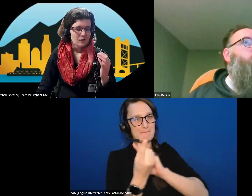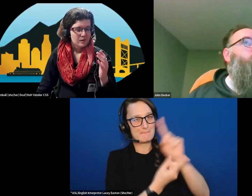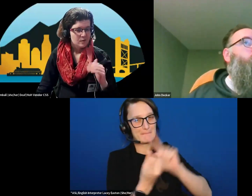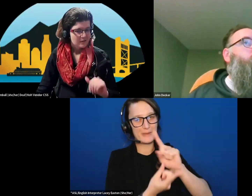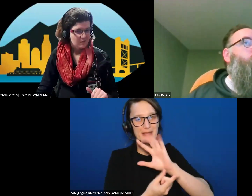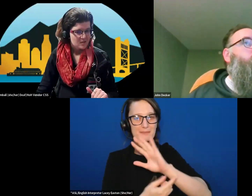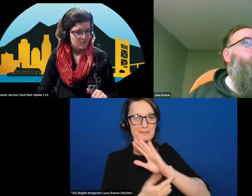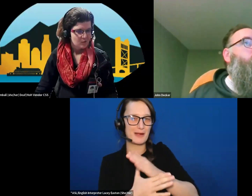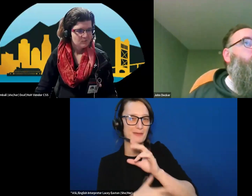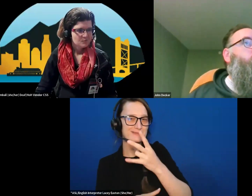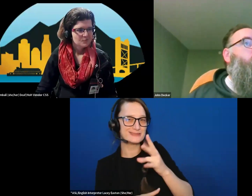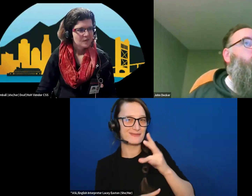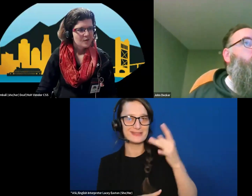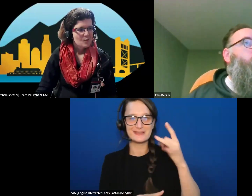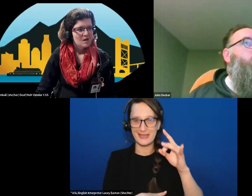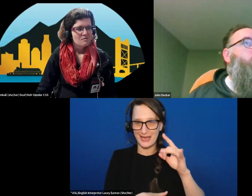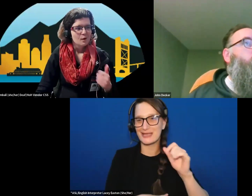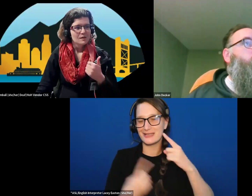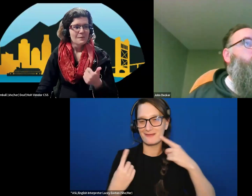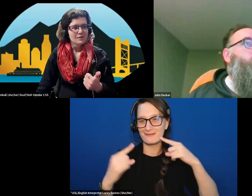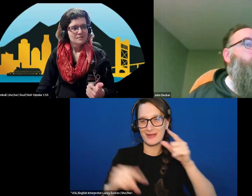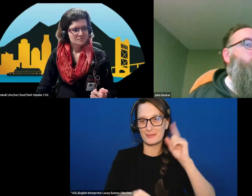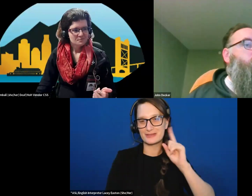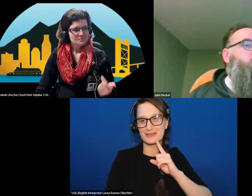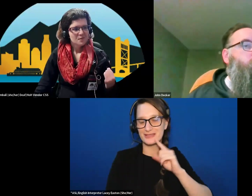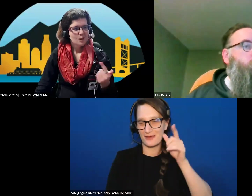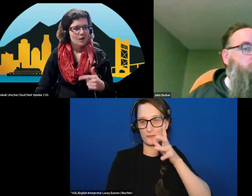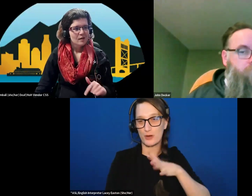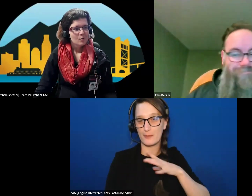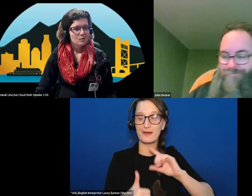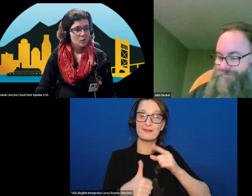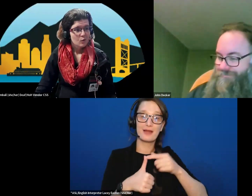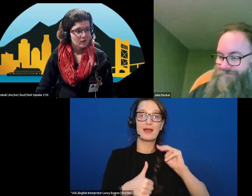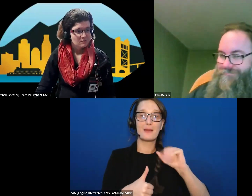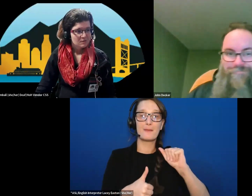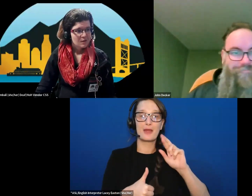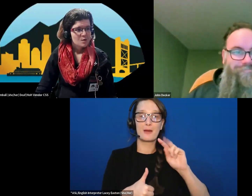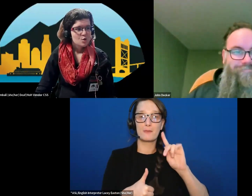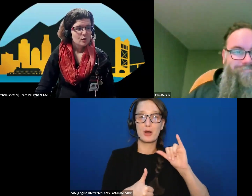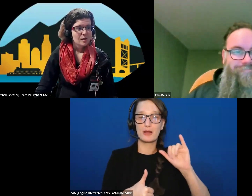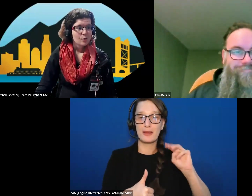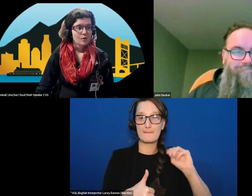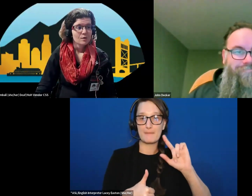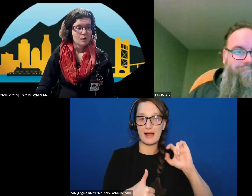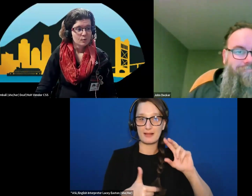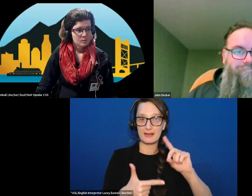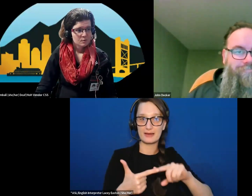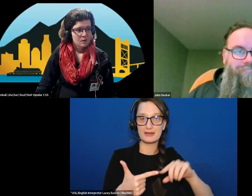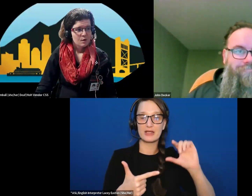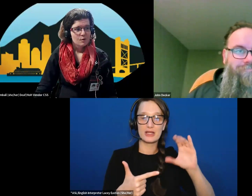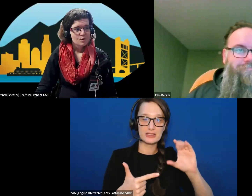And I'll quickly go down the list for you. We have Marlee Matlin, Claudia Gordon, Juliet